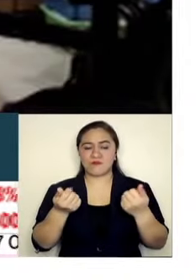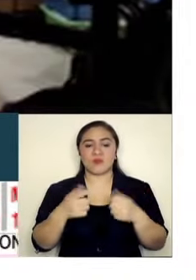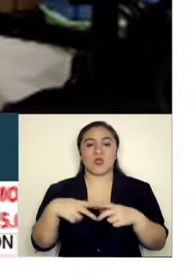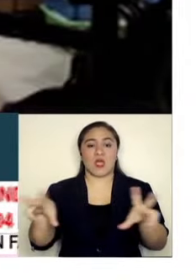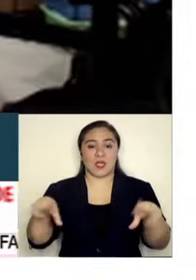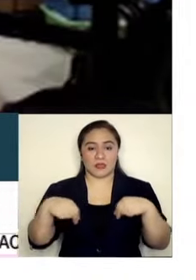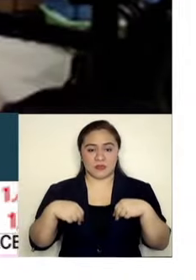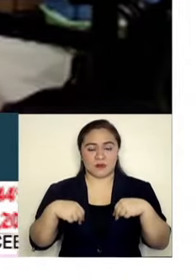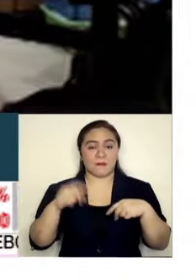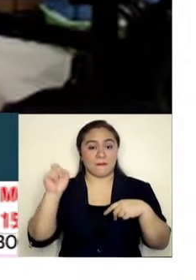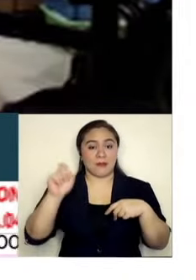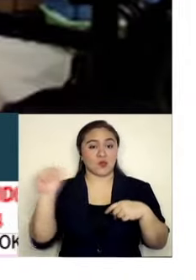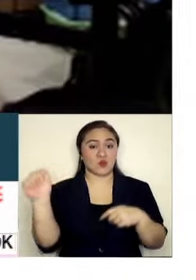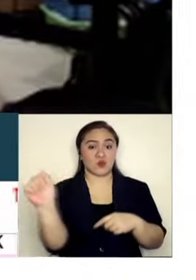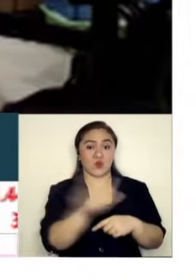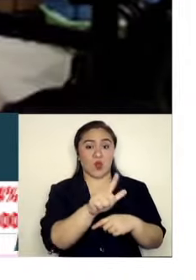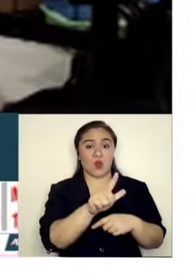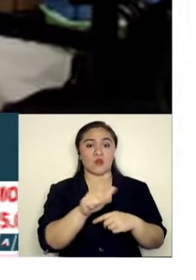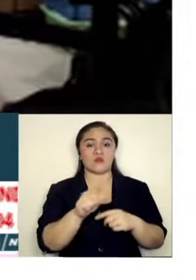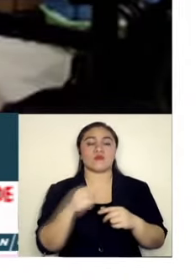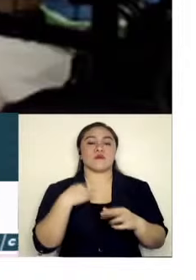been prepared in this COVID